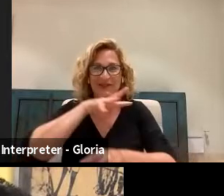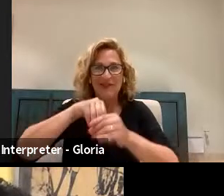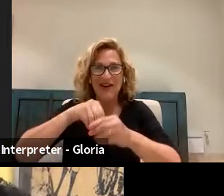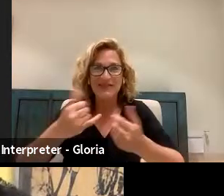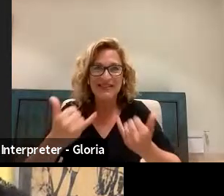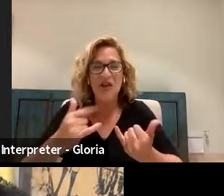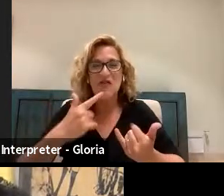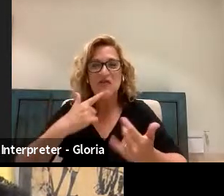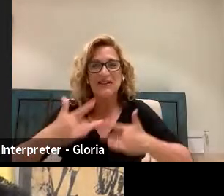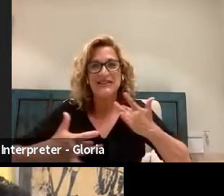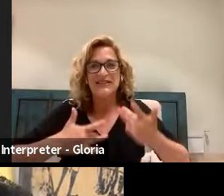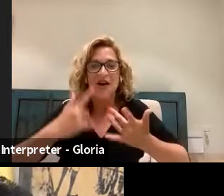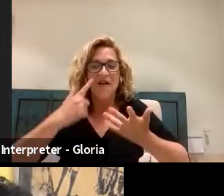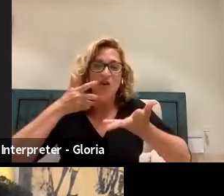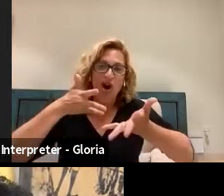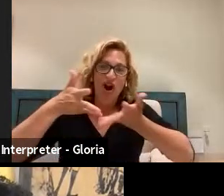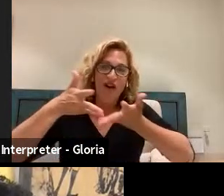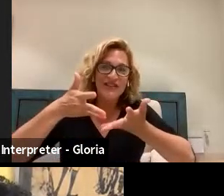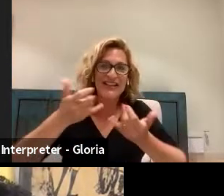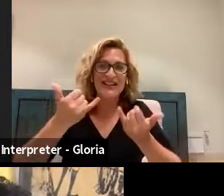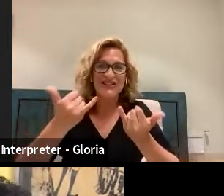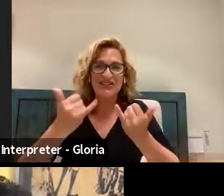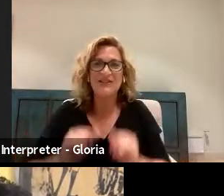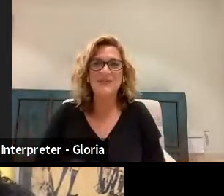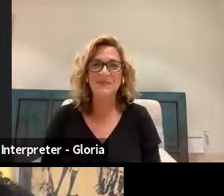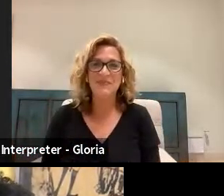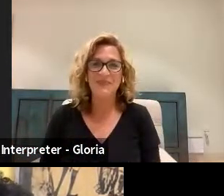the conversation.